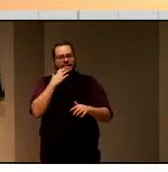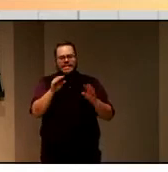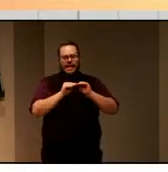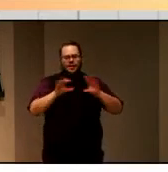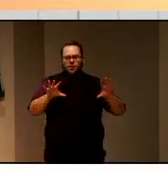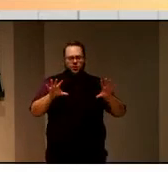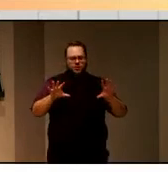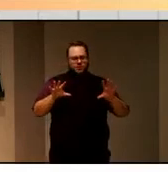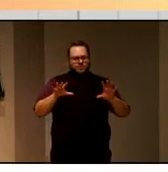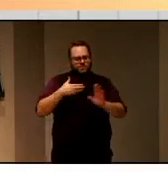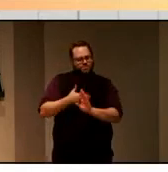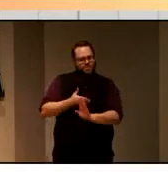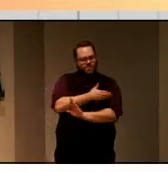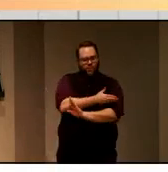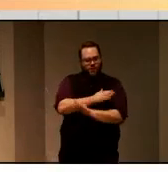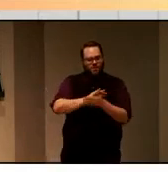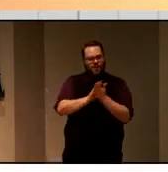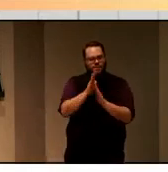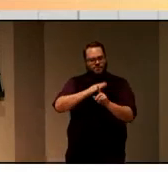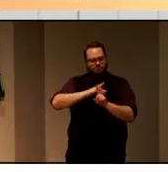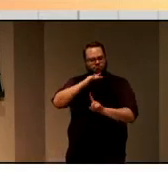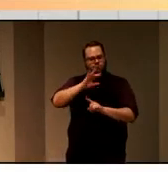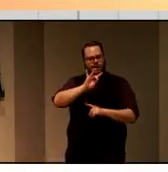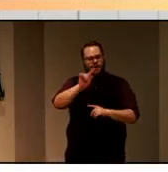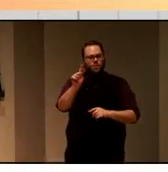well after that,